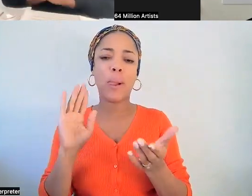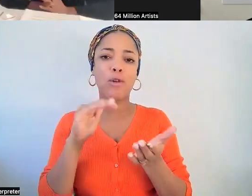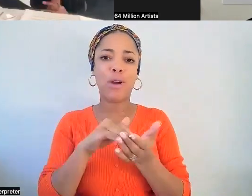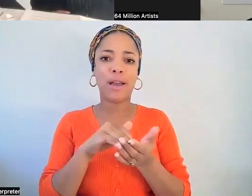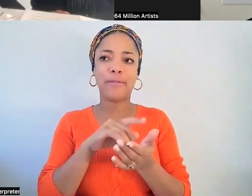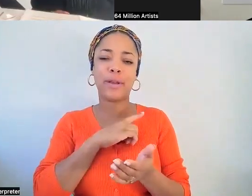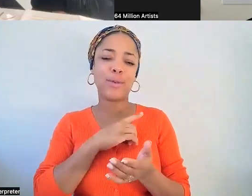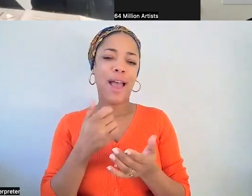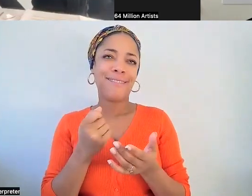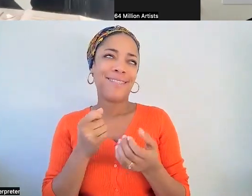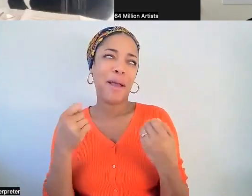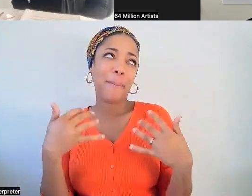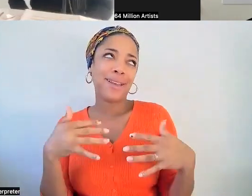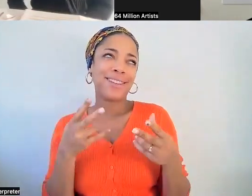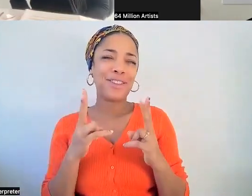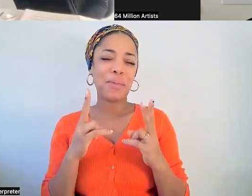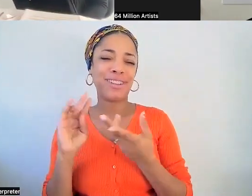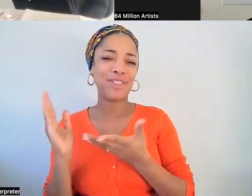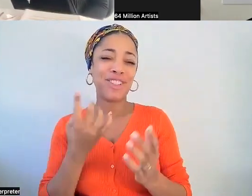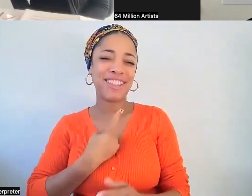amazing interpreter introduce herself.